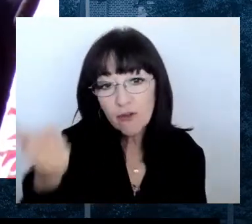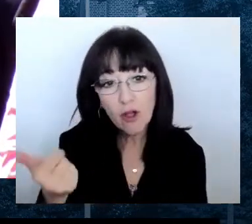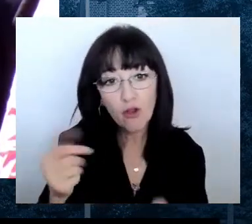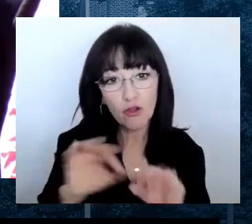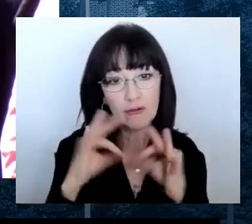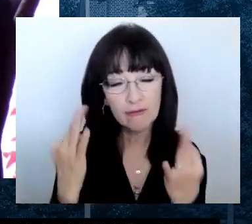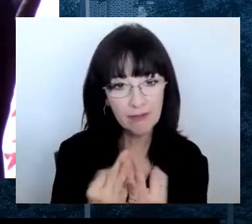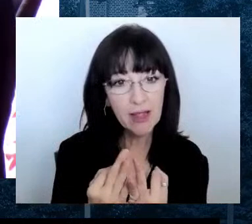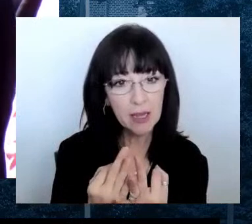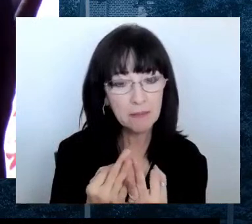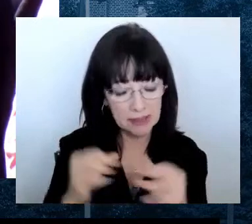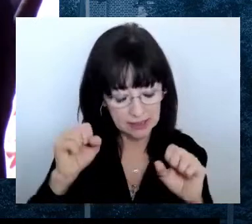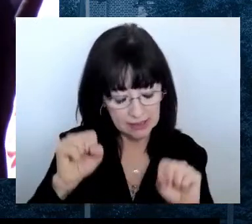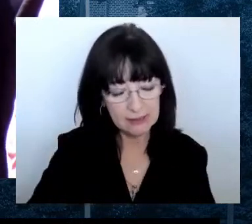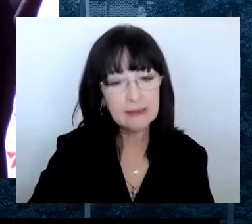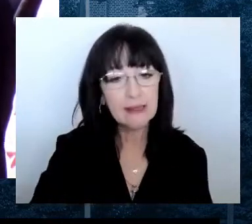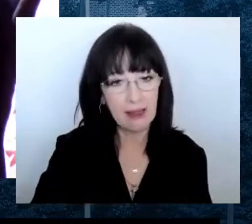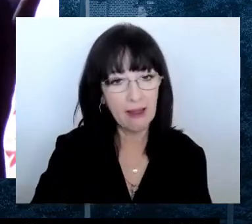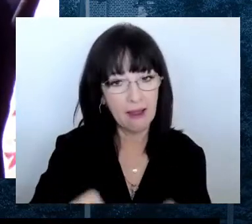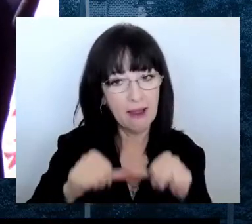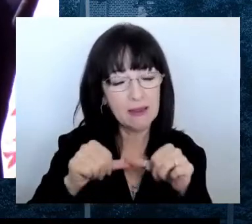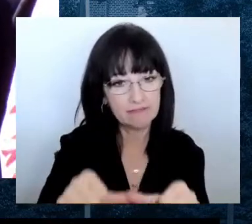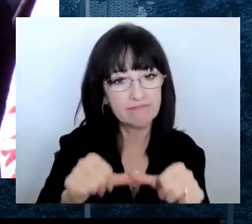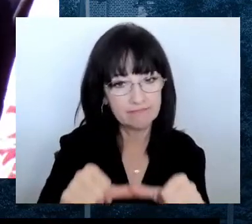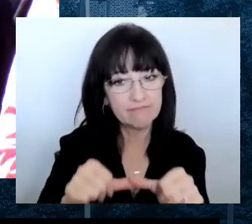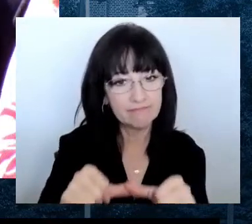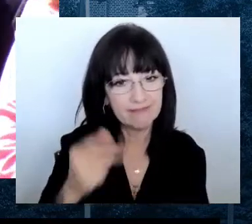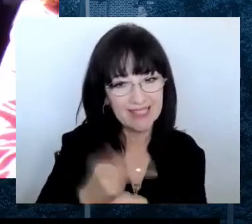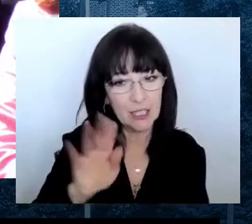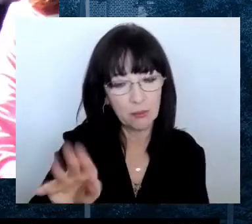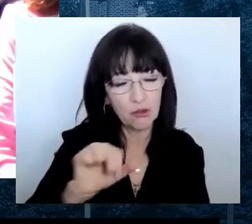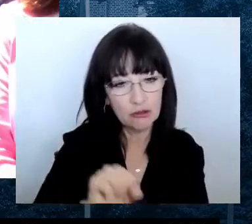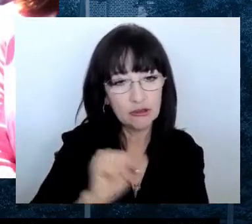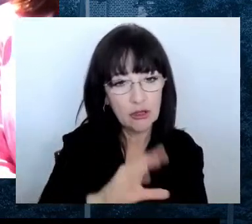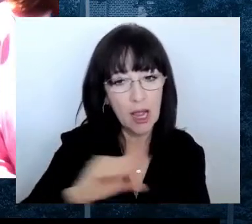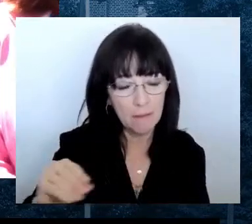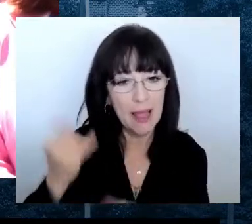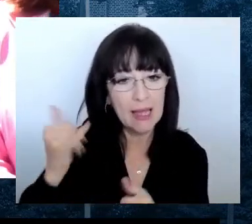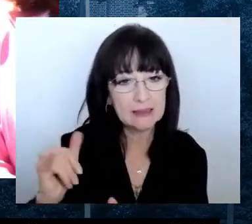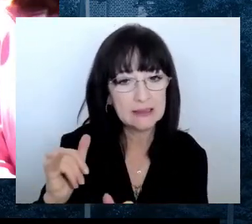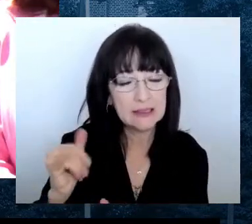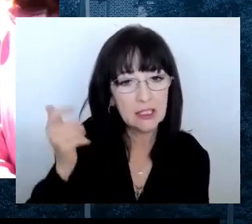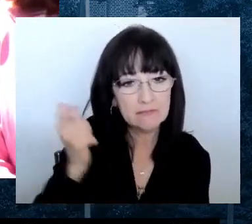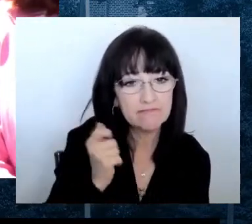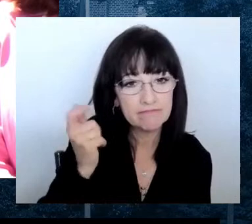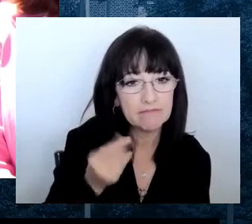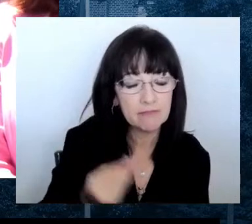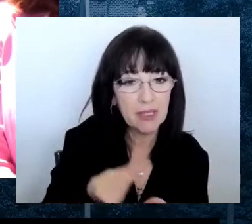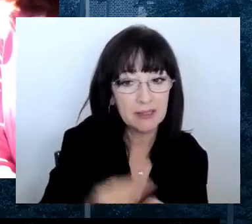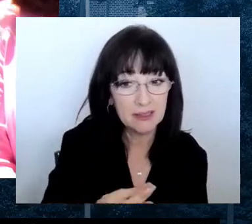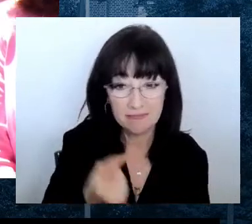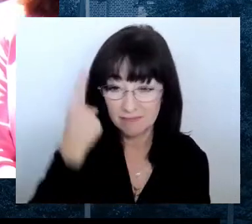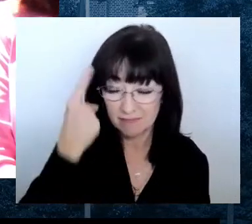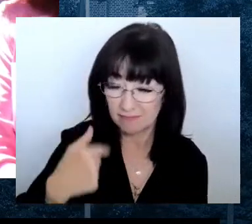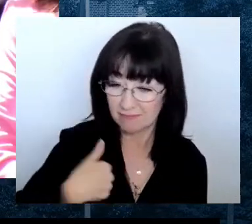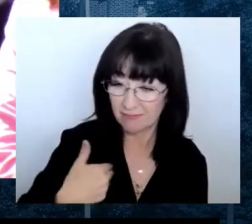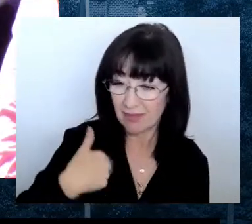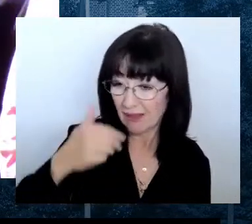time. I've got 8 brothers and sisters. We have a 91-year-old